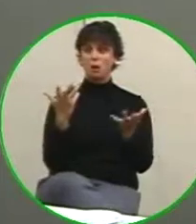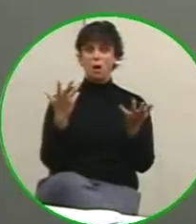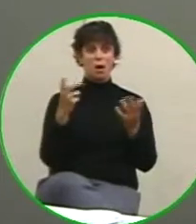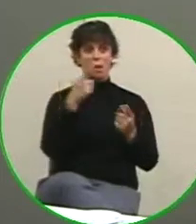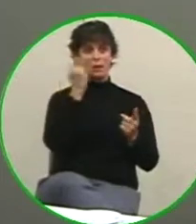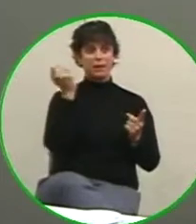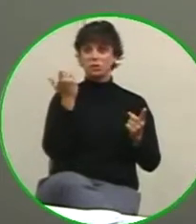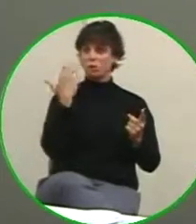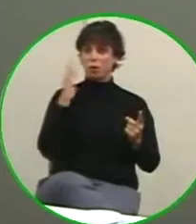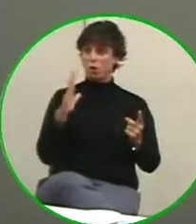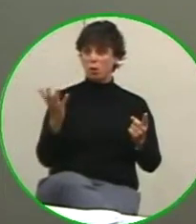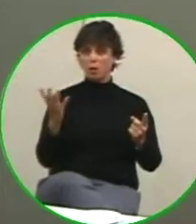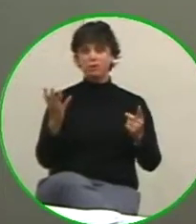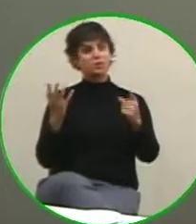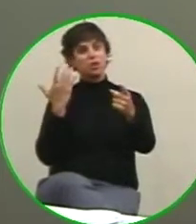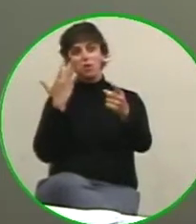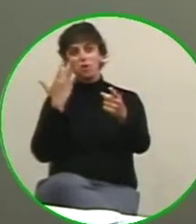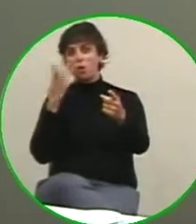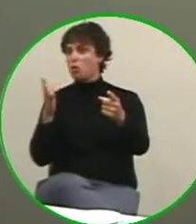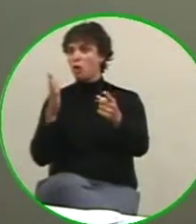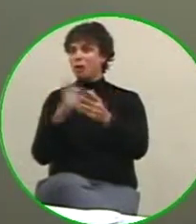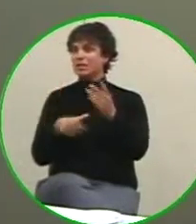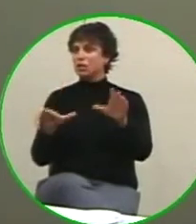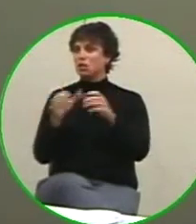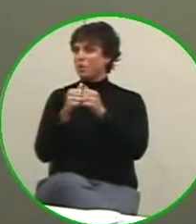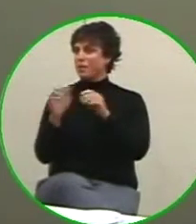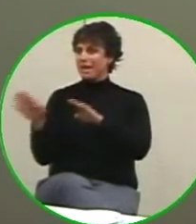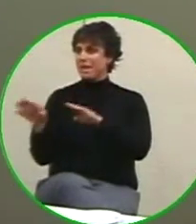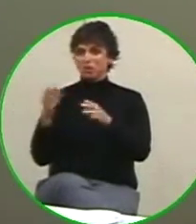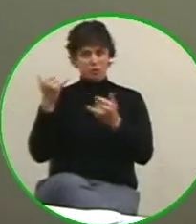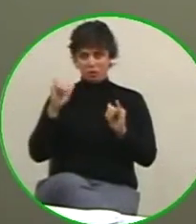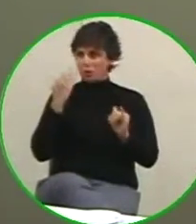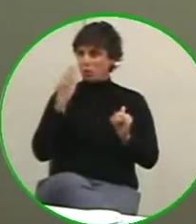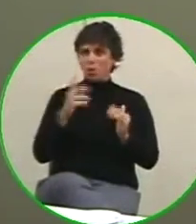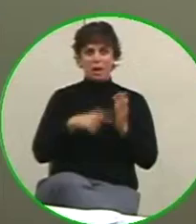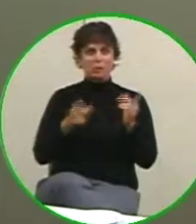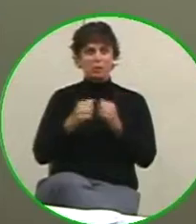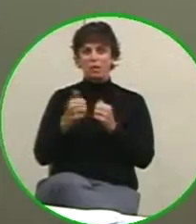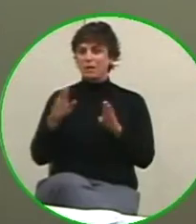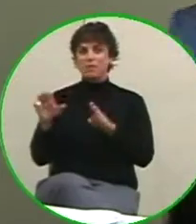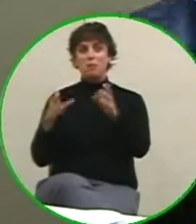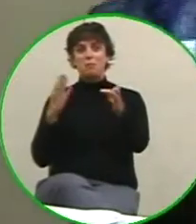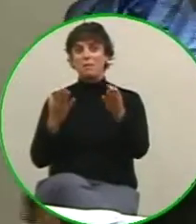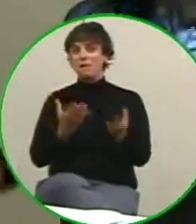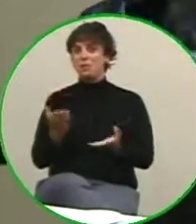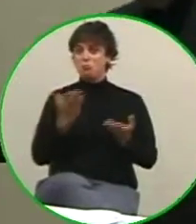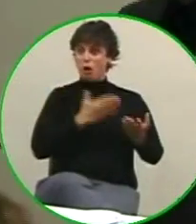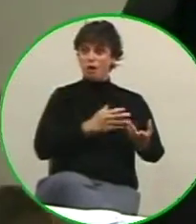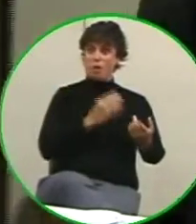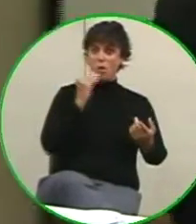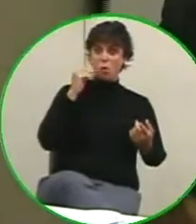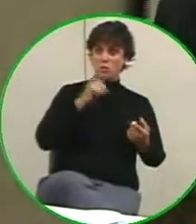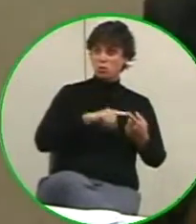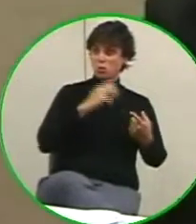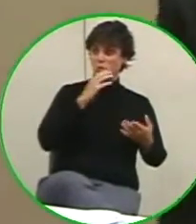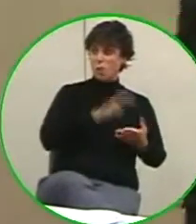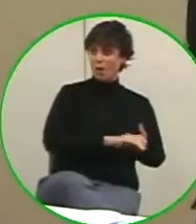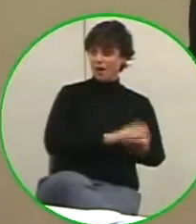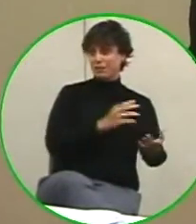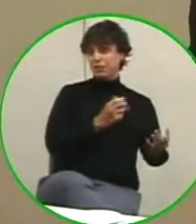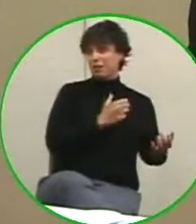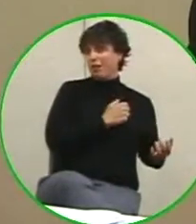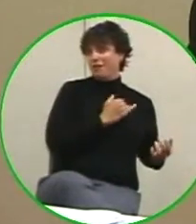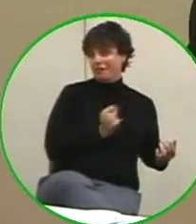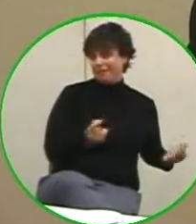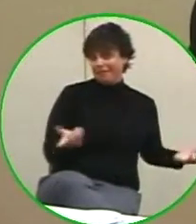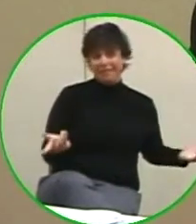Because what don't we know? We still don't know what happened to the behavior. Maybe he took it home to his wife or she It really